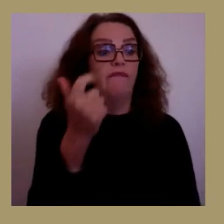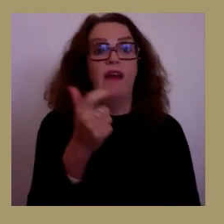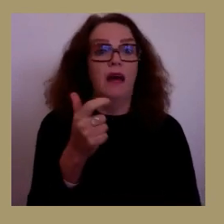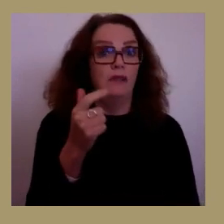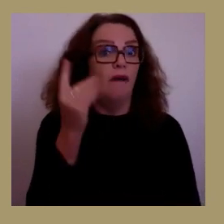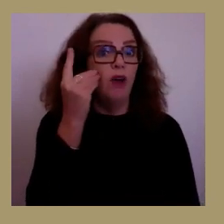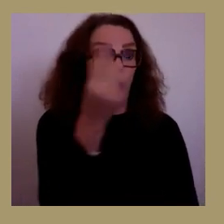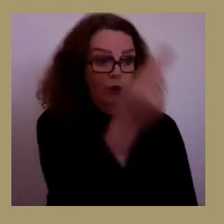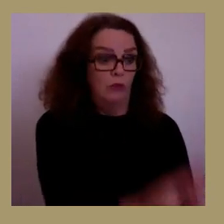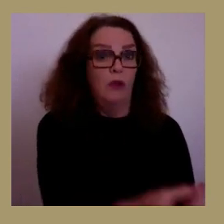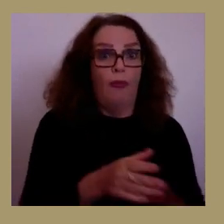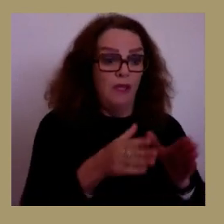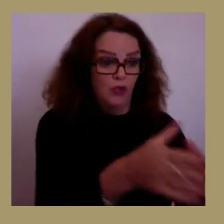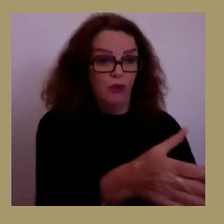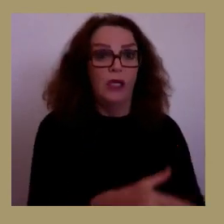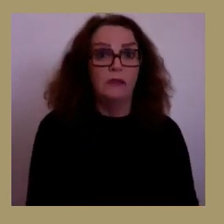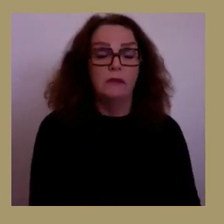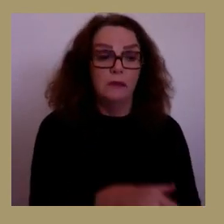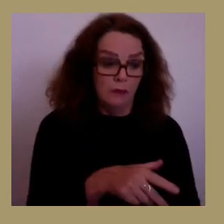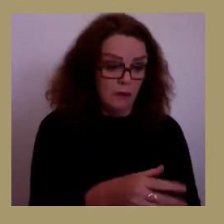saved to that My Wallet screen,